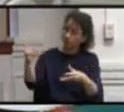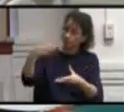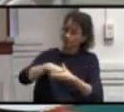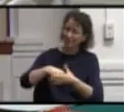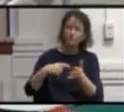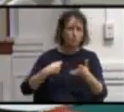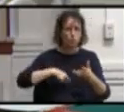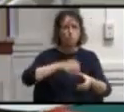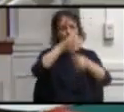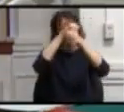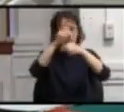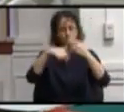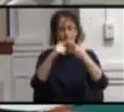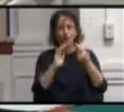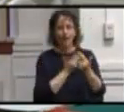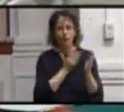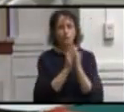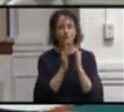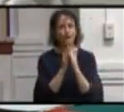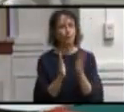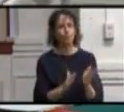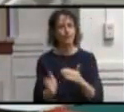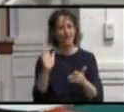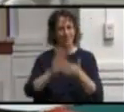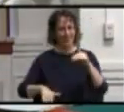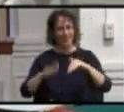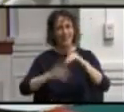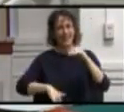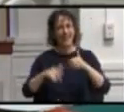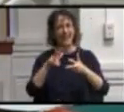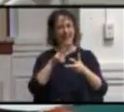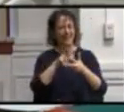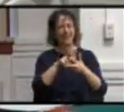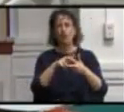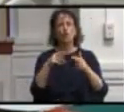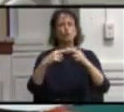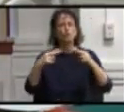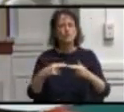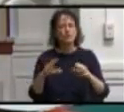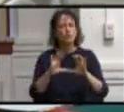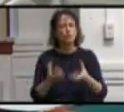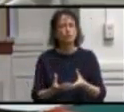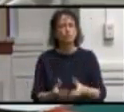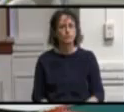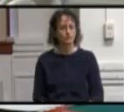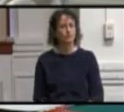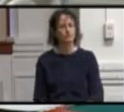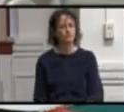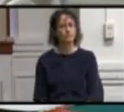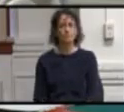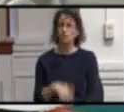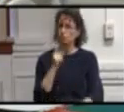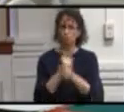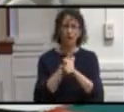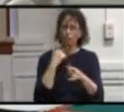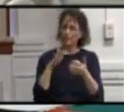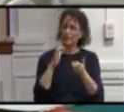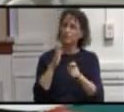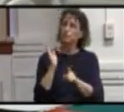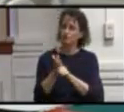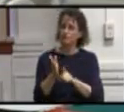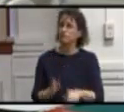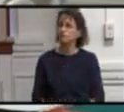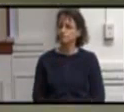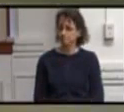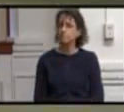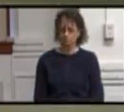better than. So kind of people that are shovel ready, that are, right. That's what we have to get to. We have to get to that point. And that's why, I